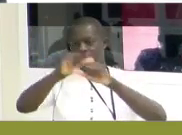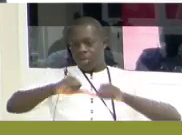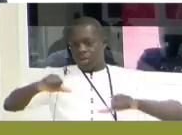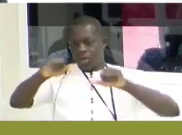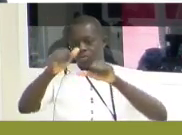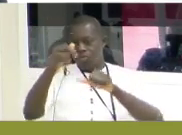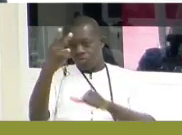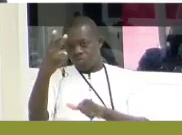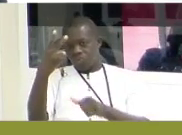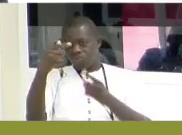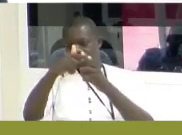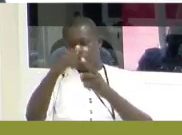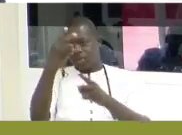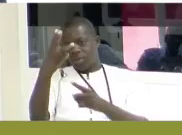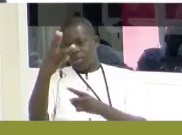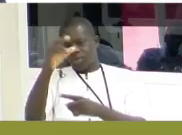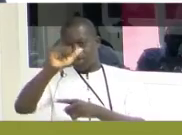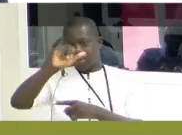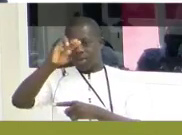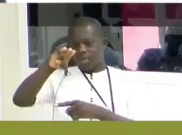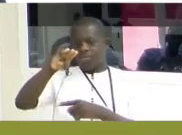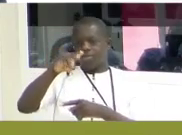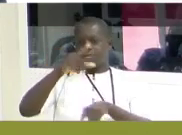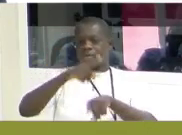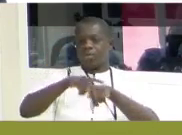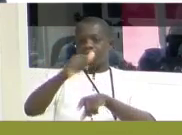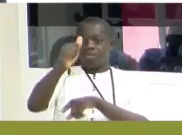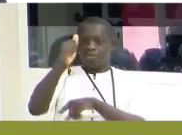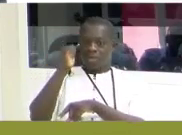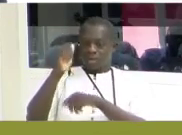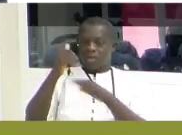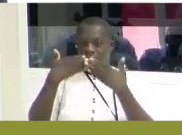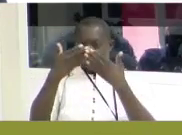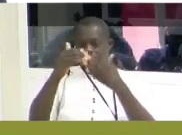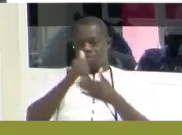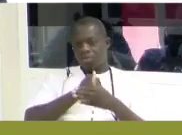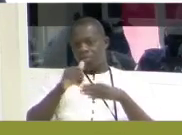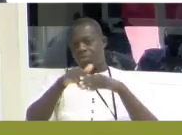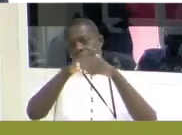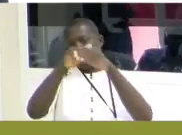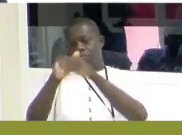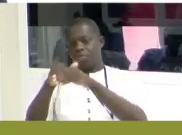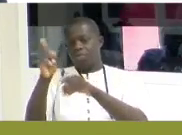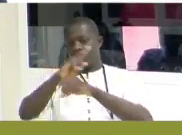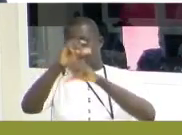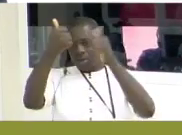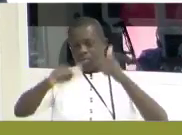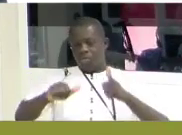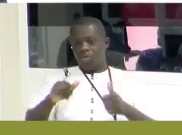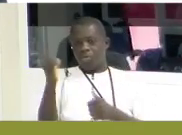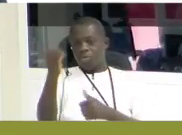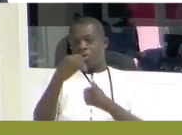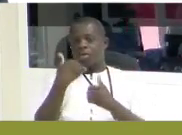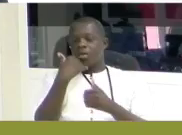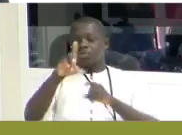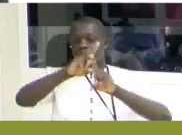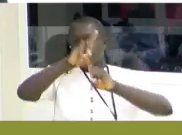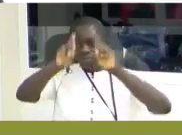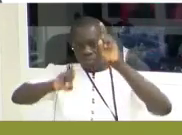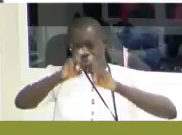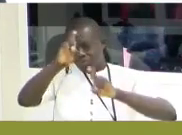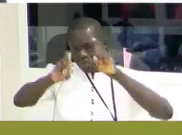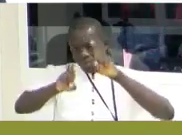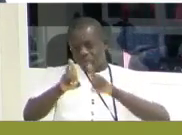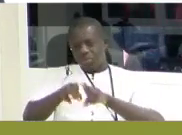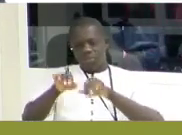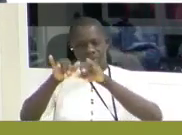a.m. Because when I went back, I told my colleagues what happened. Because they were asking me questions, because that I've stayed for